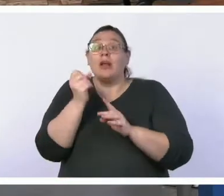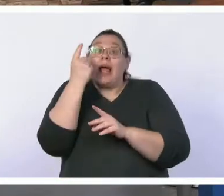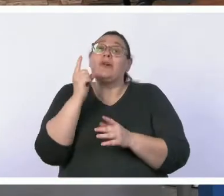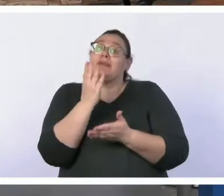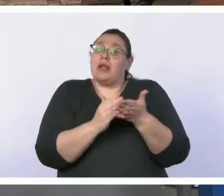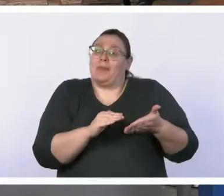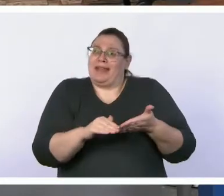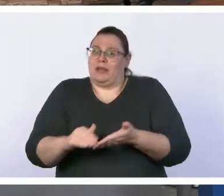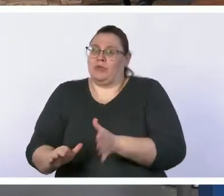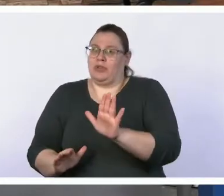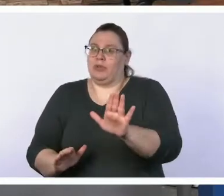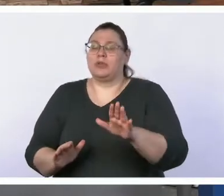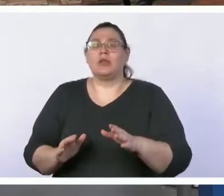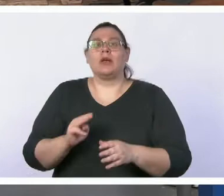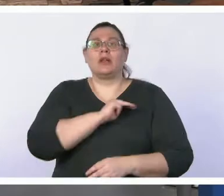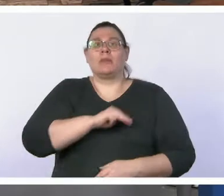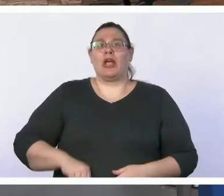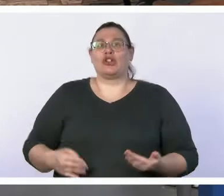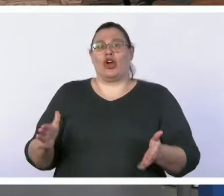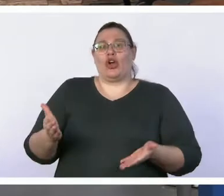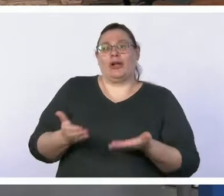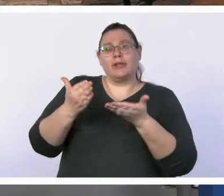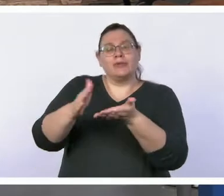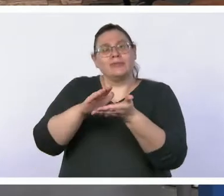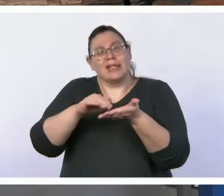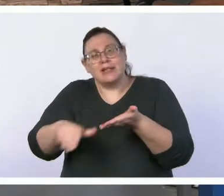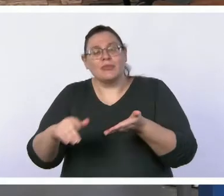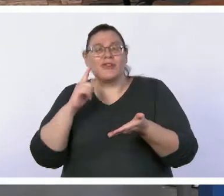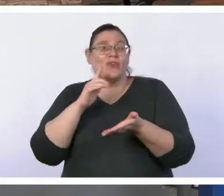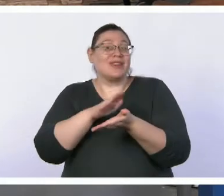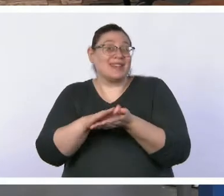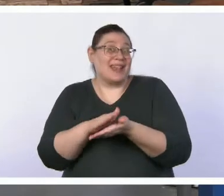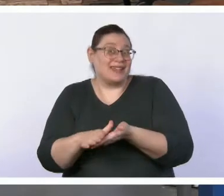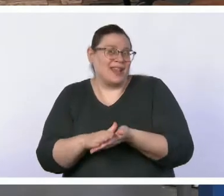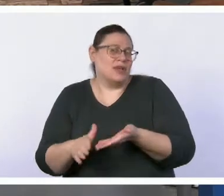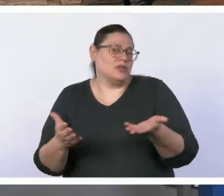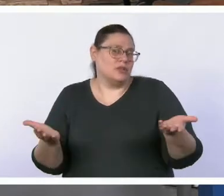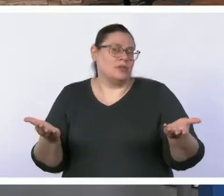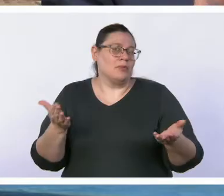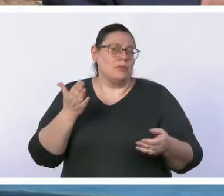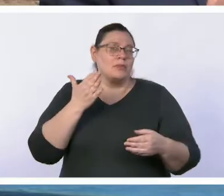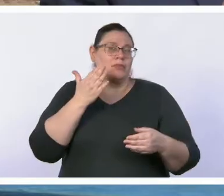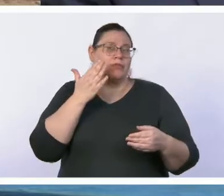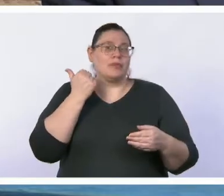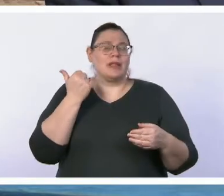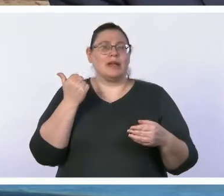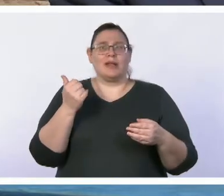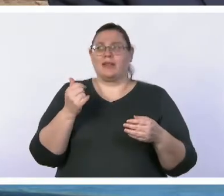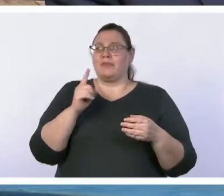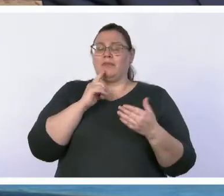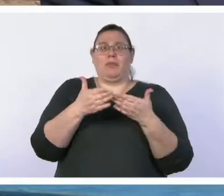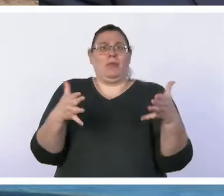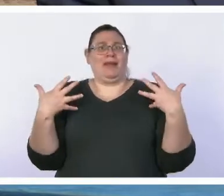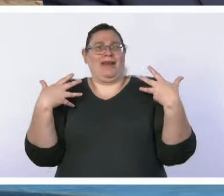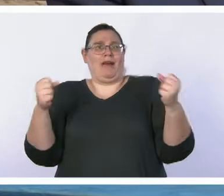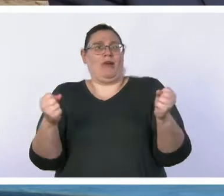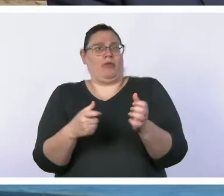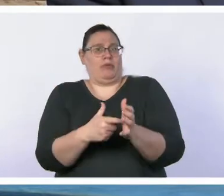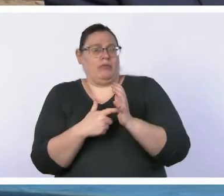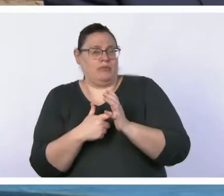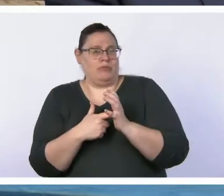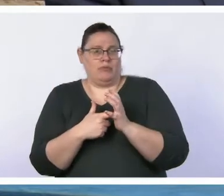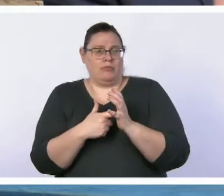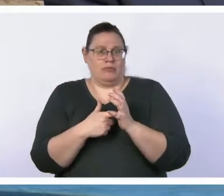The mayor's already proposed exceptions in sanitation and otherwise because of the essential public health aspect. That